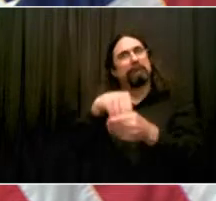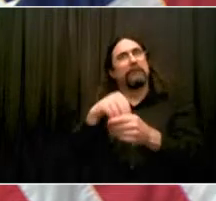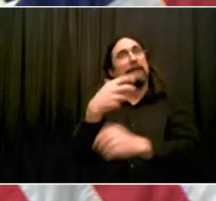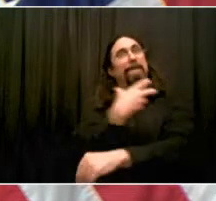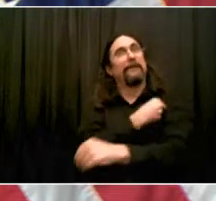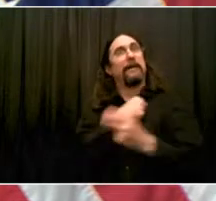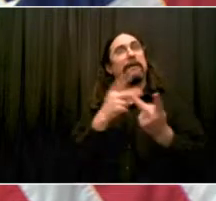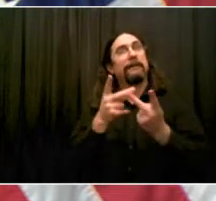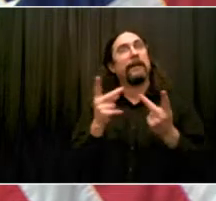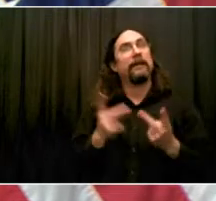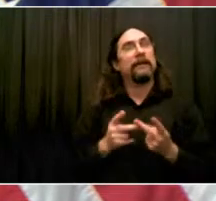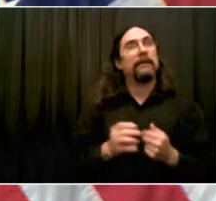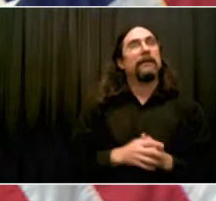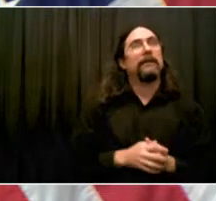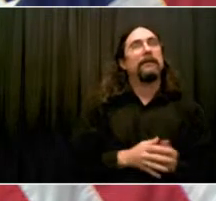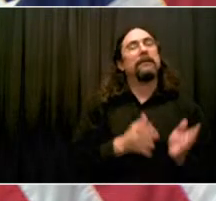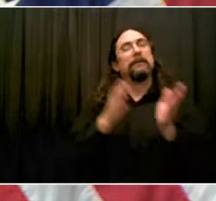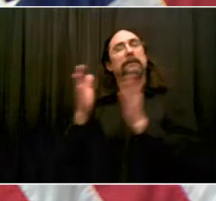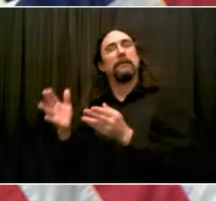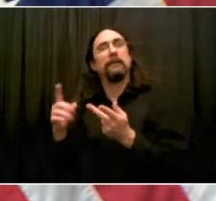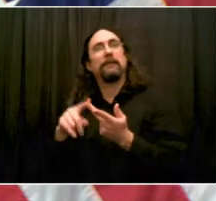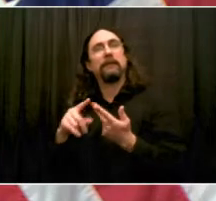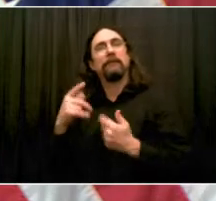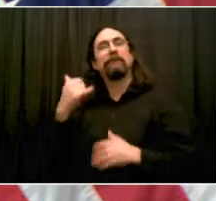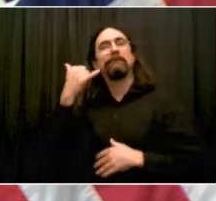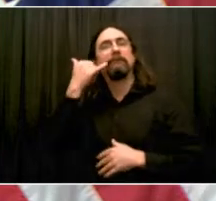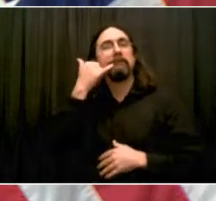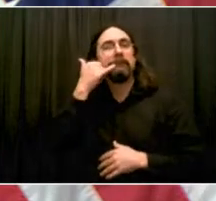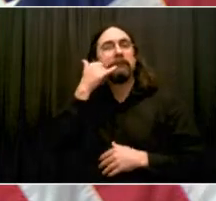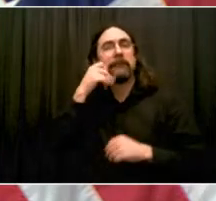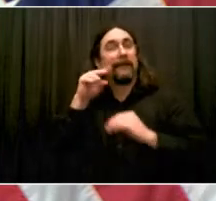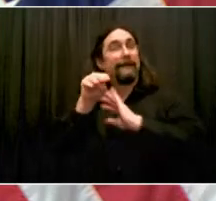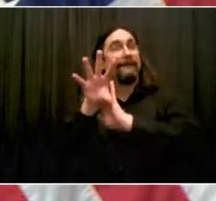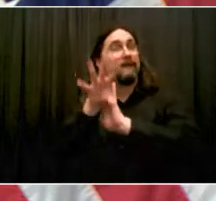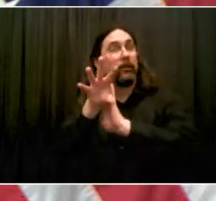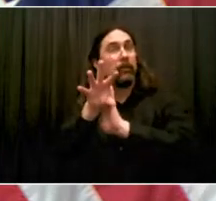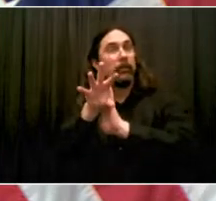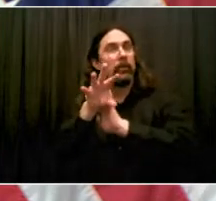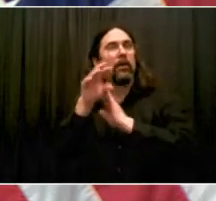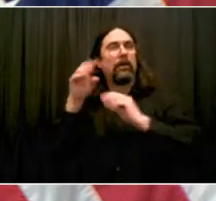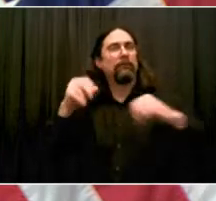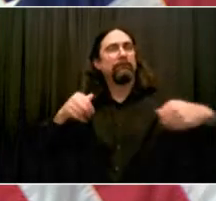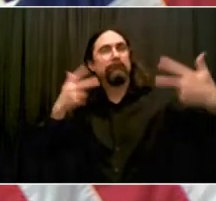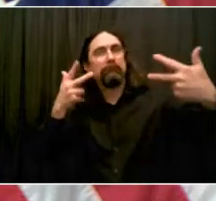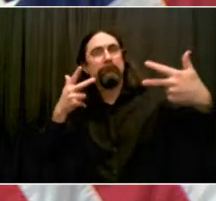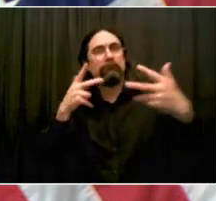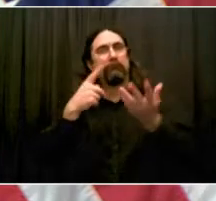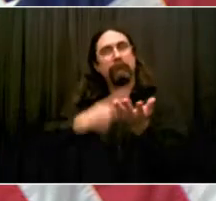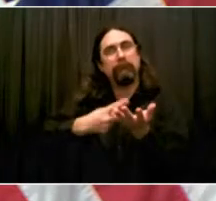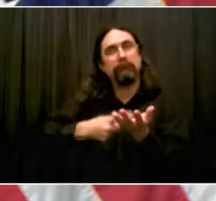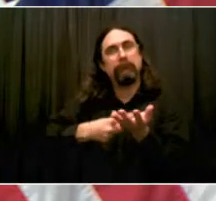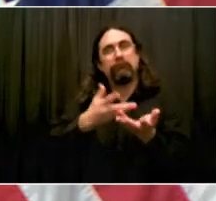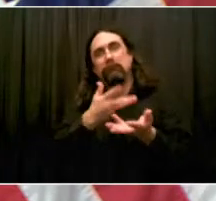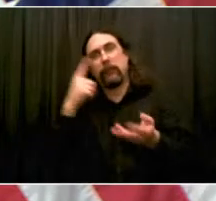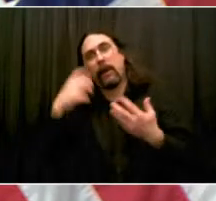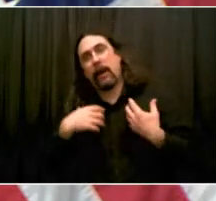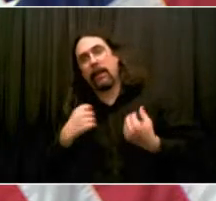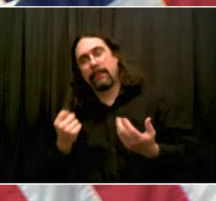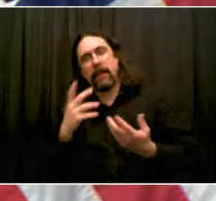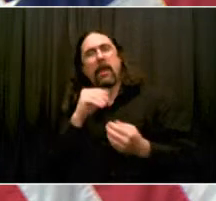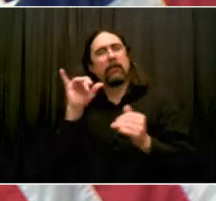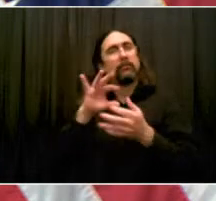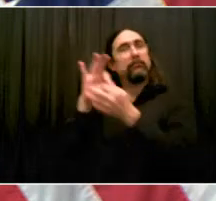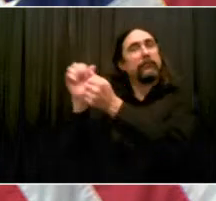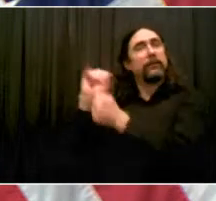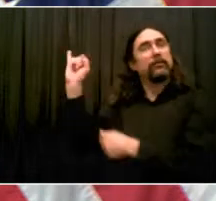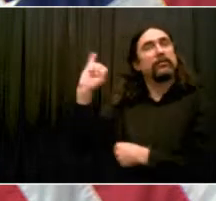year. That's pretty amazing. And with this executive order and the creation of the Mayor's Office of